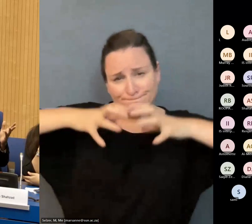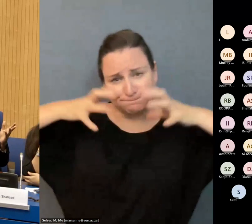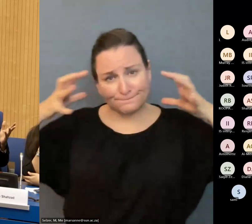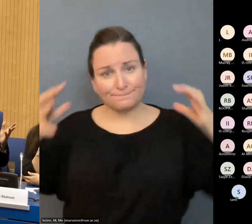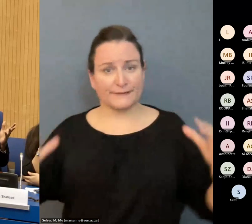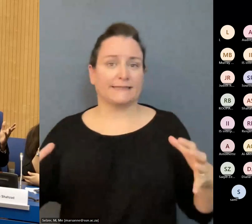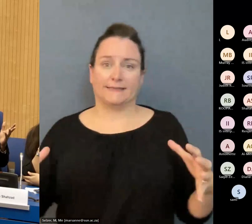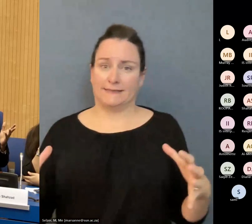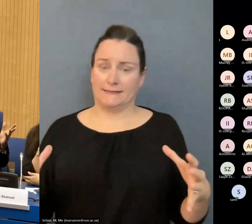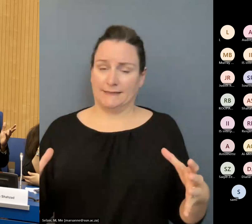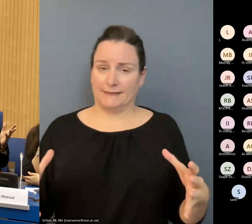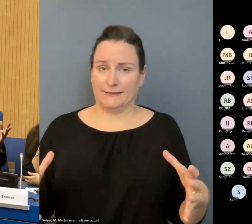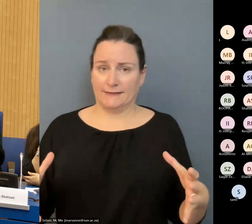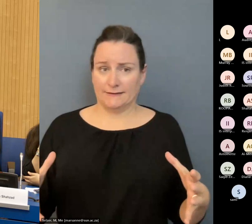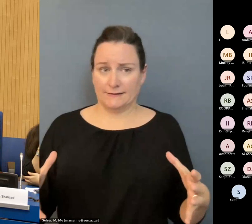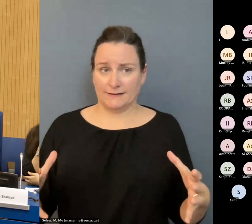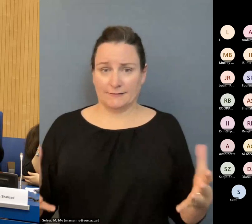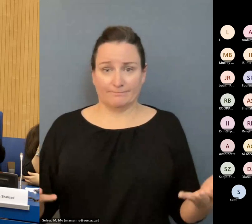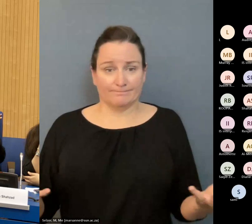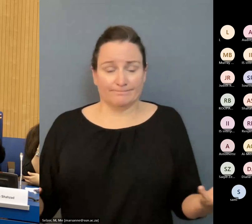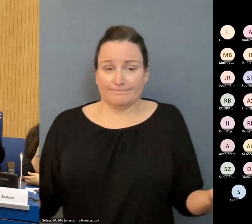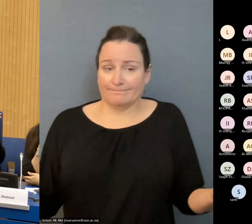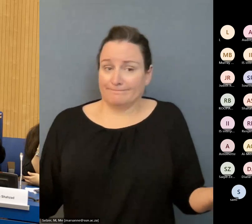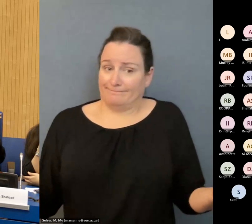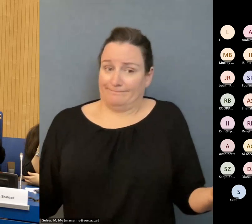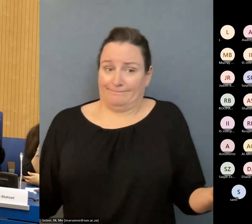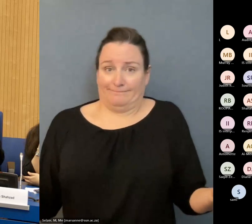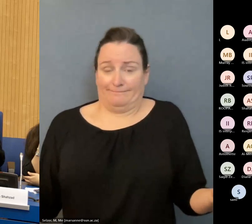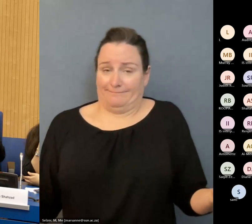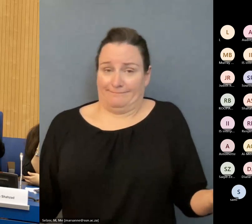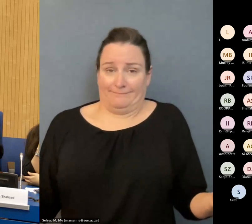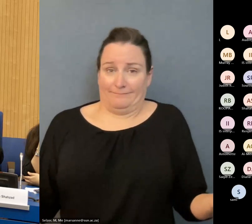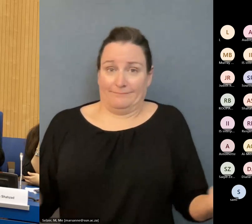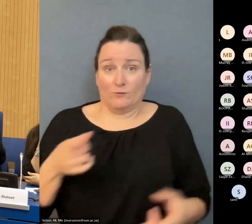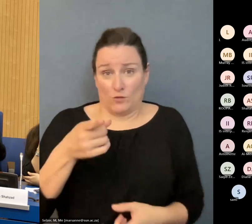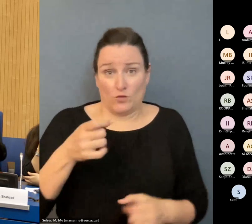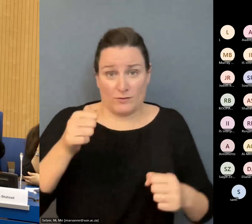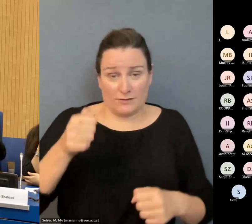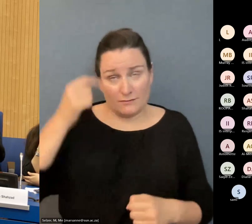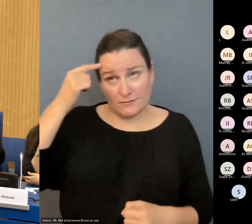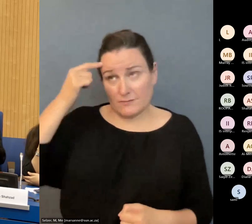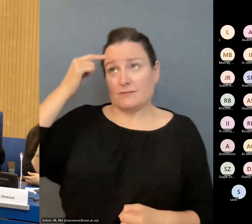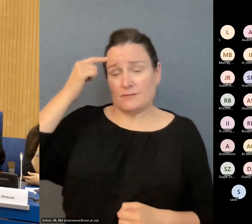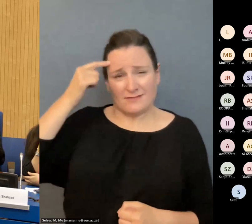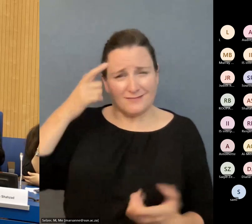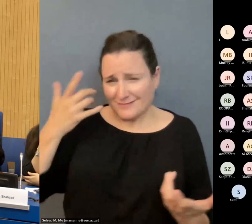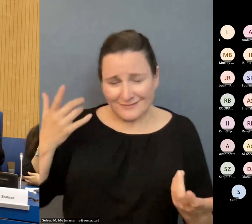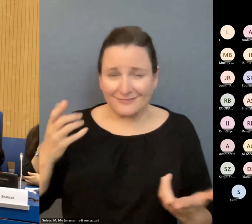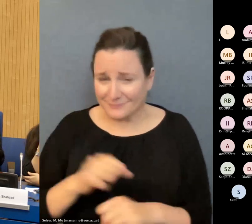that it is not imaginable. So we have to